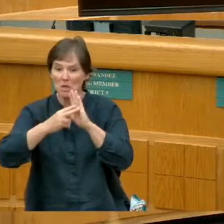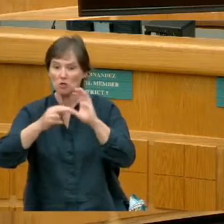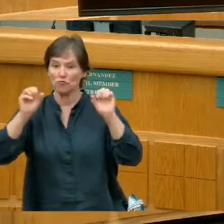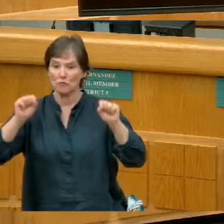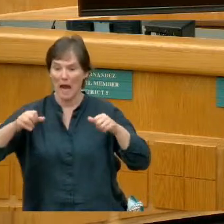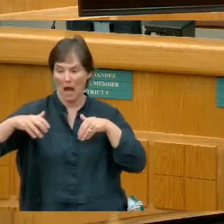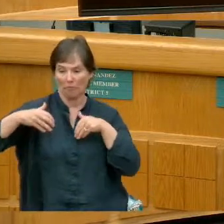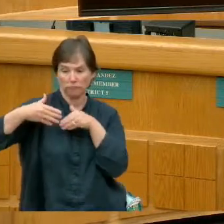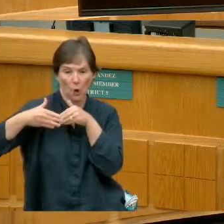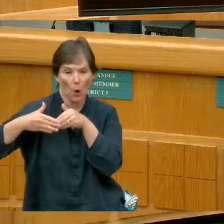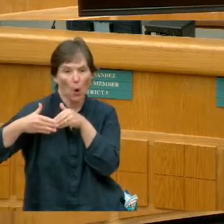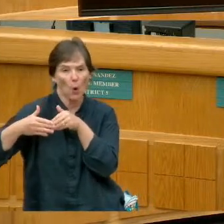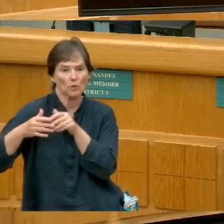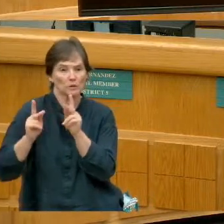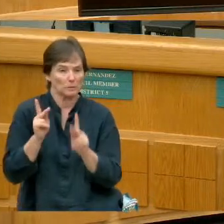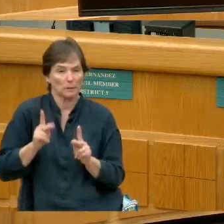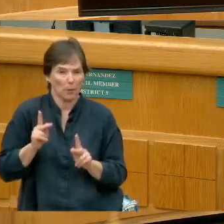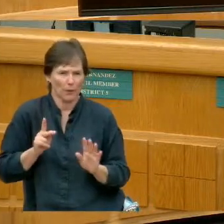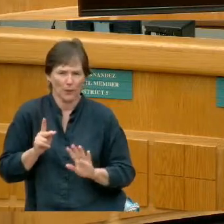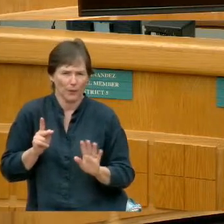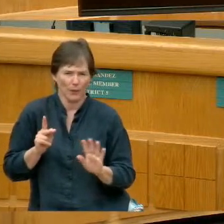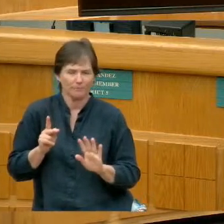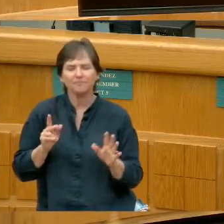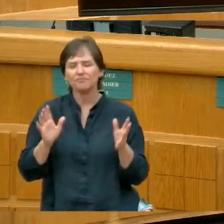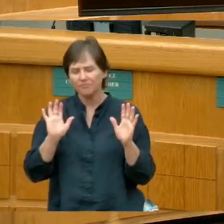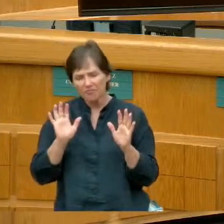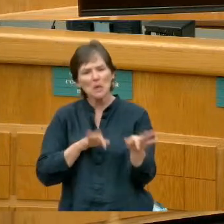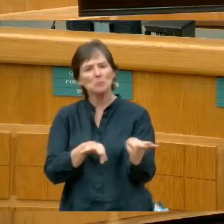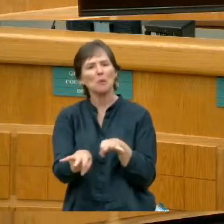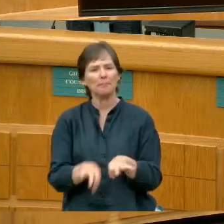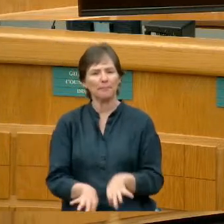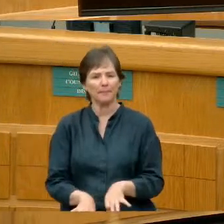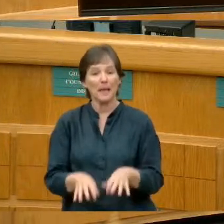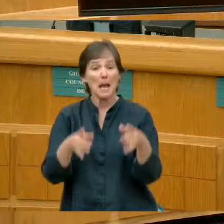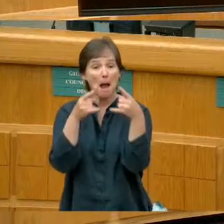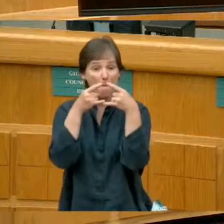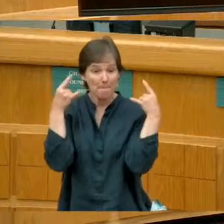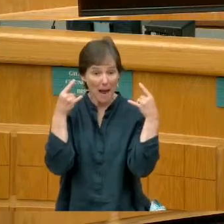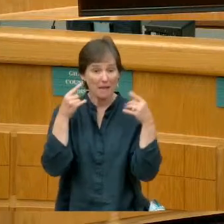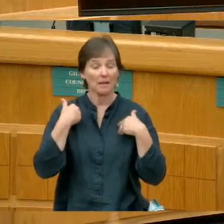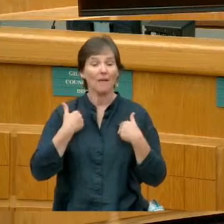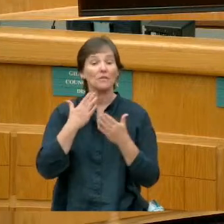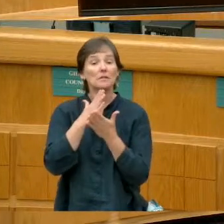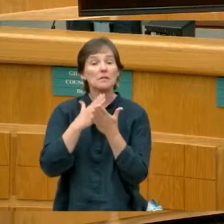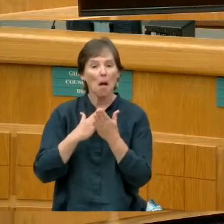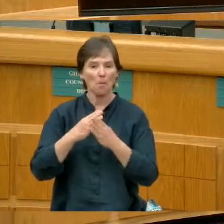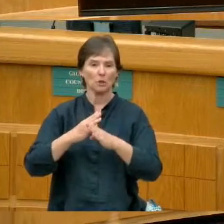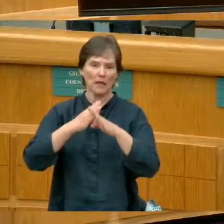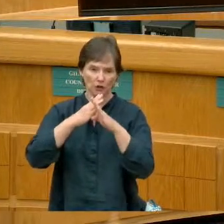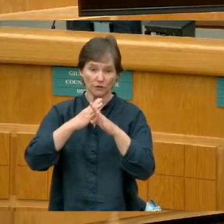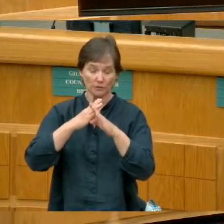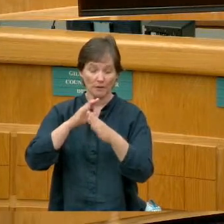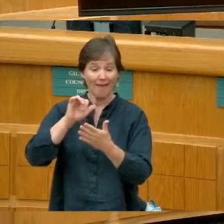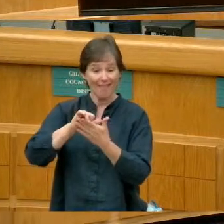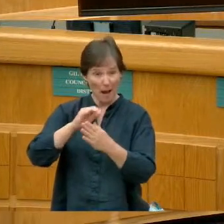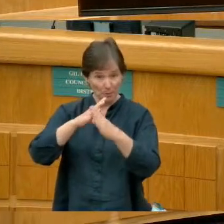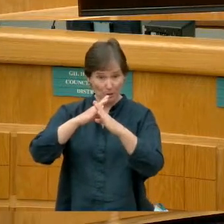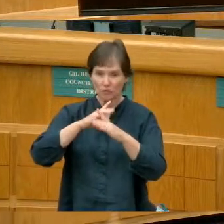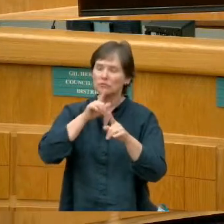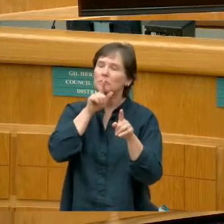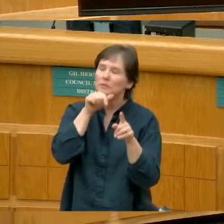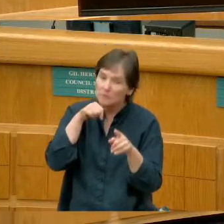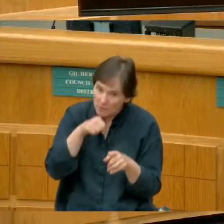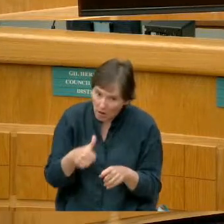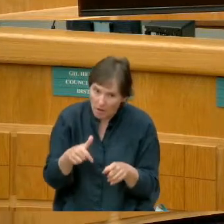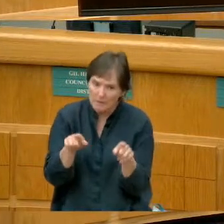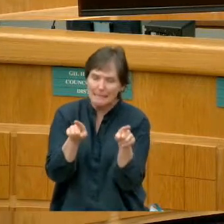can explain. While a mask does offer some protection, it is not the same as the protection that is given to our healthcare